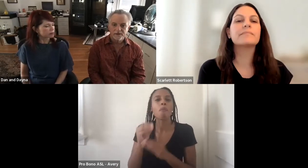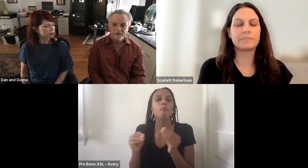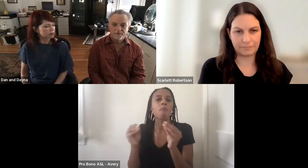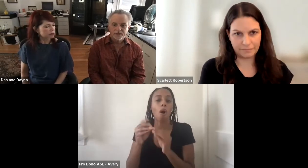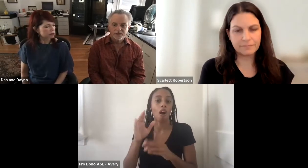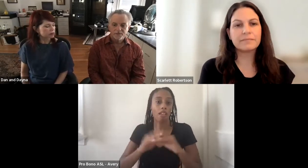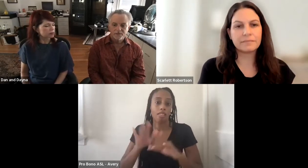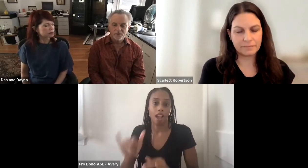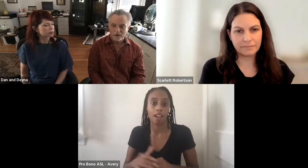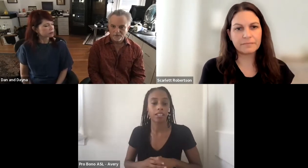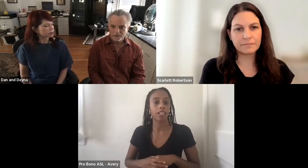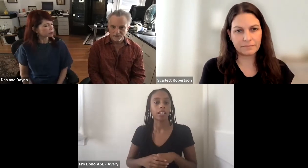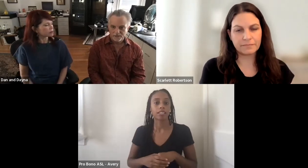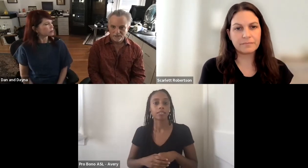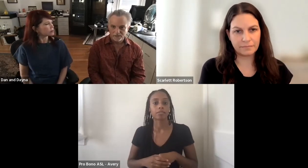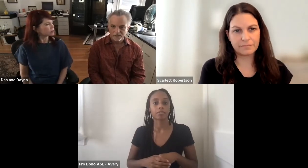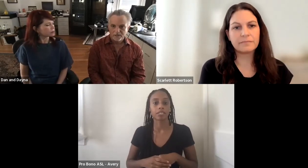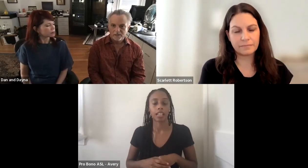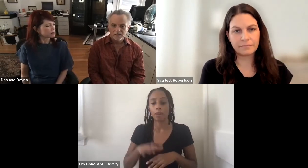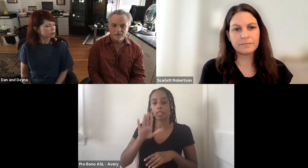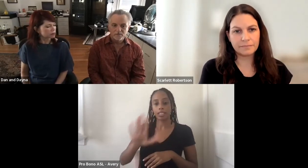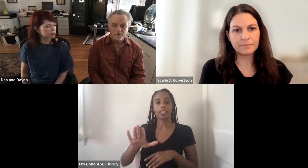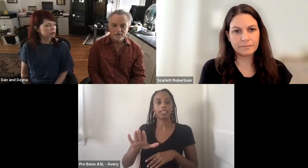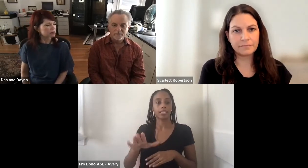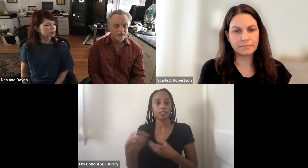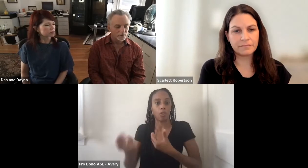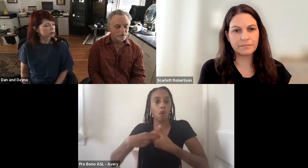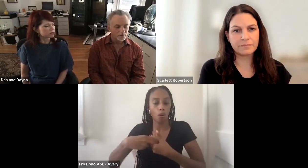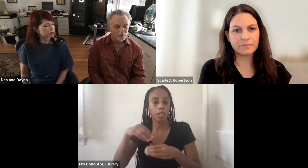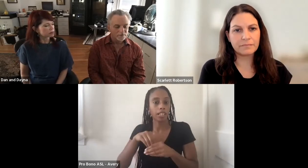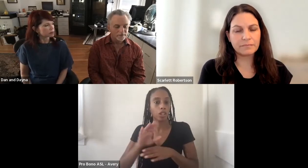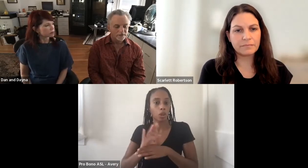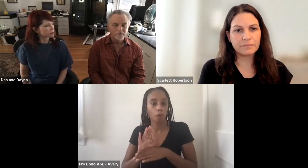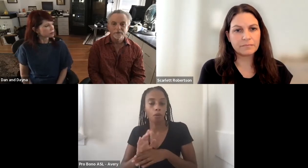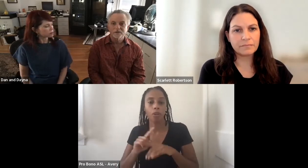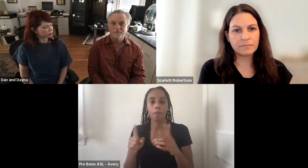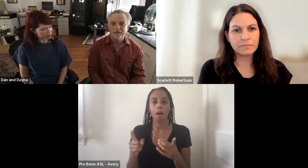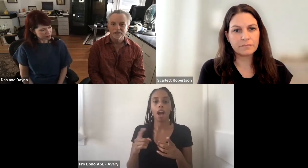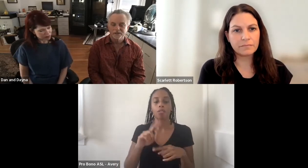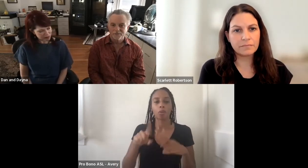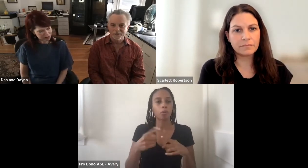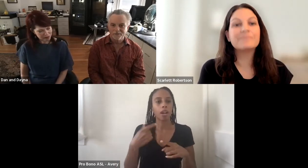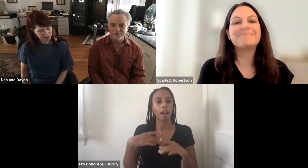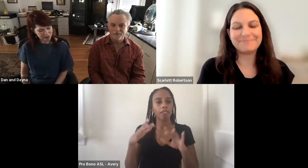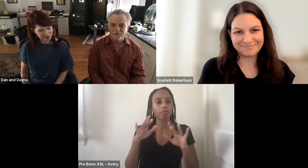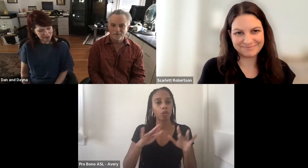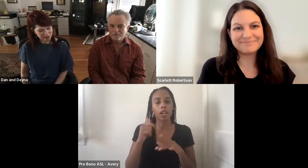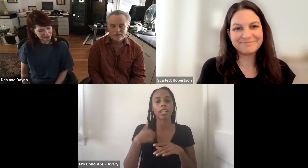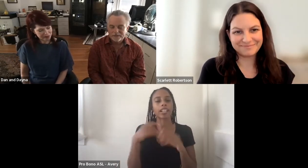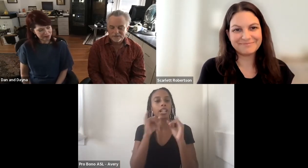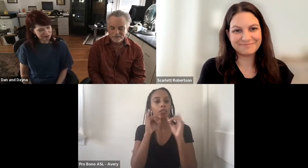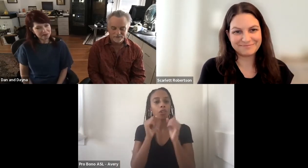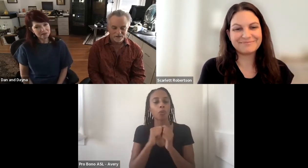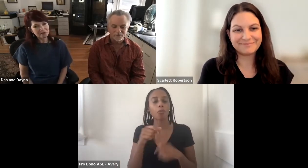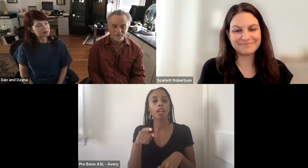of his direct participation in the movie, other than when we were filming an interview with Dominique Isserman, who's an